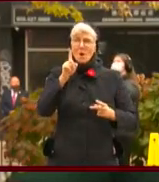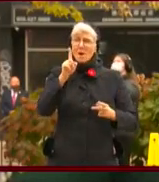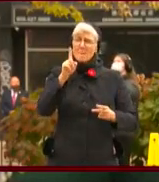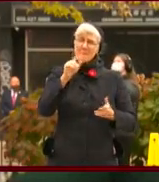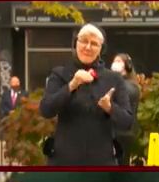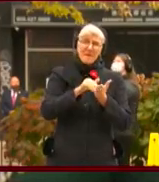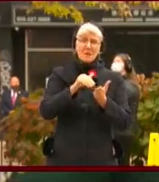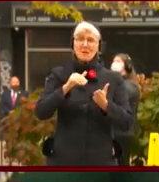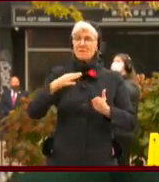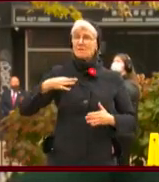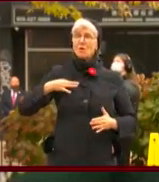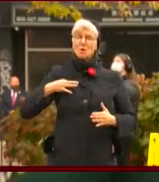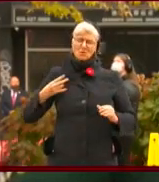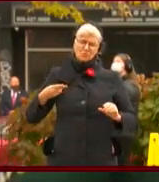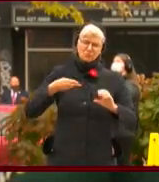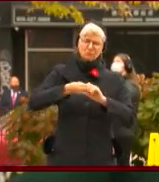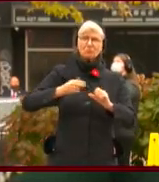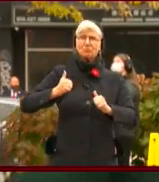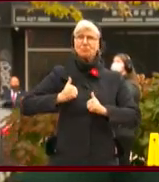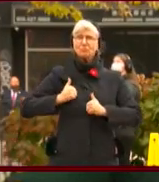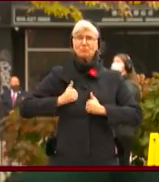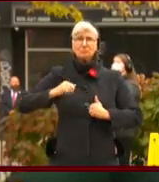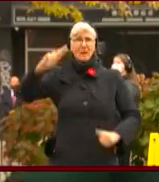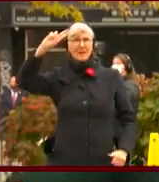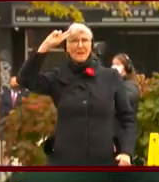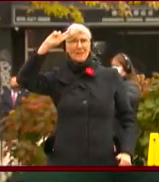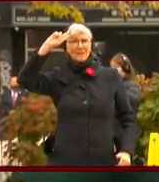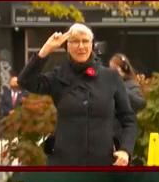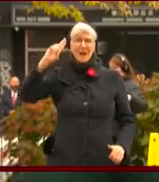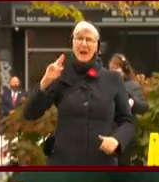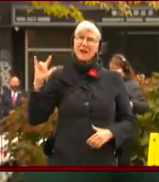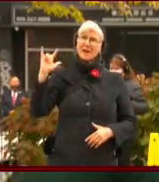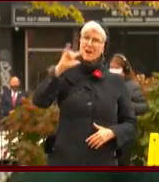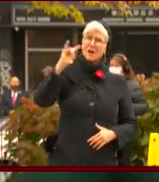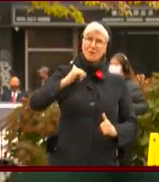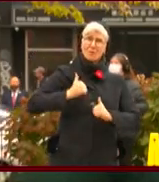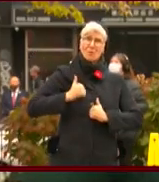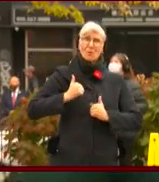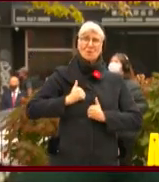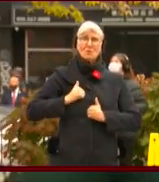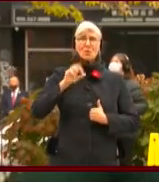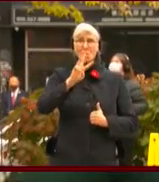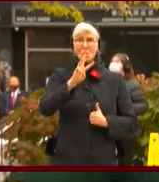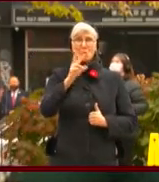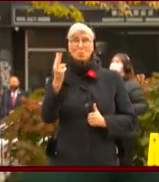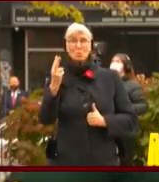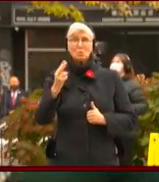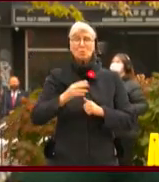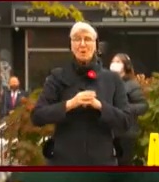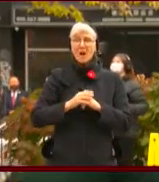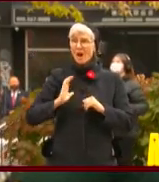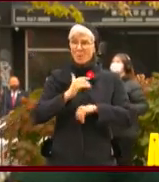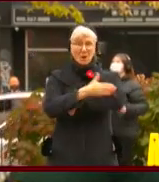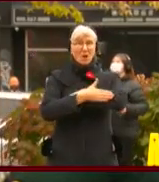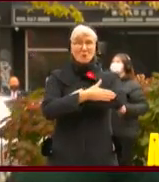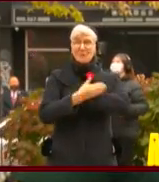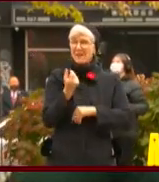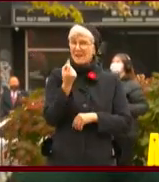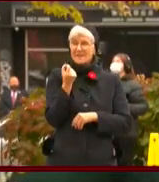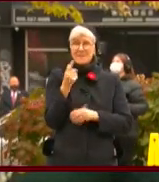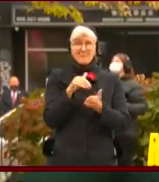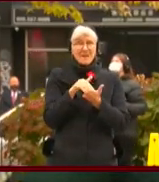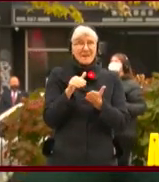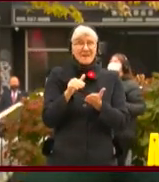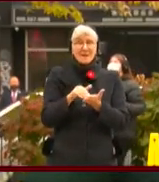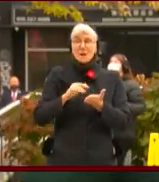1 million volunteers join the Army, Navy, and Air Force during World War II. We had a population of just 11 million,